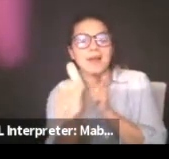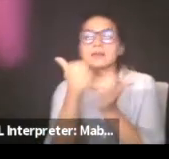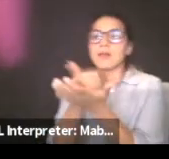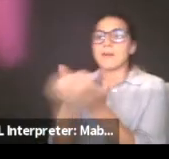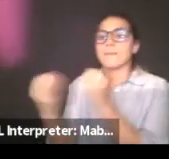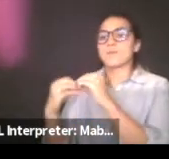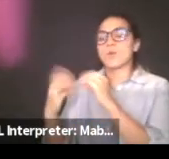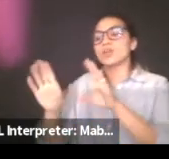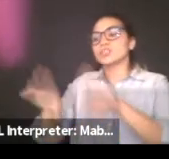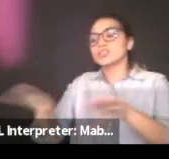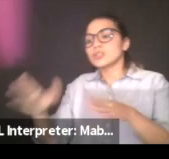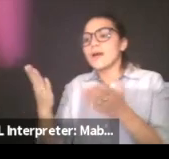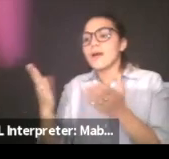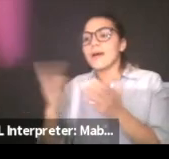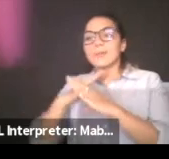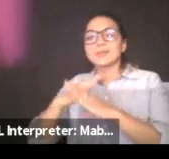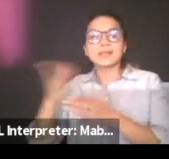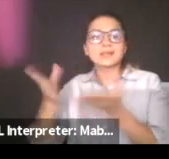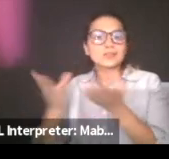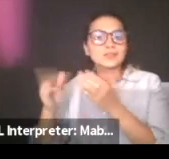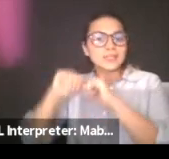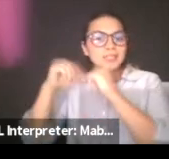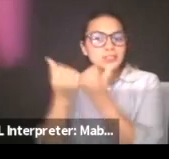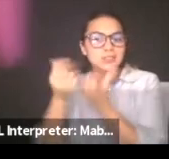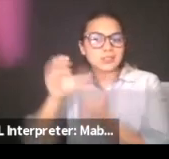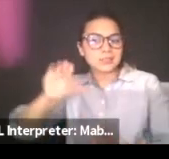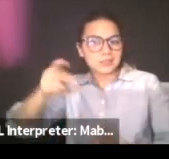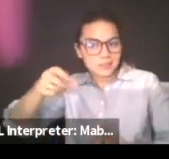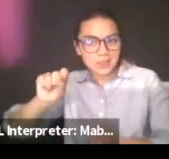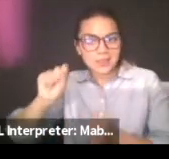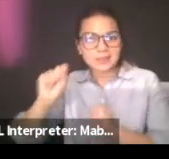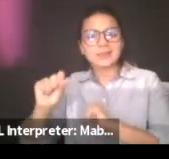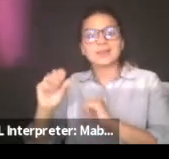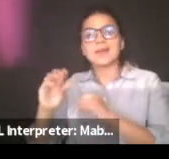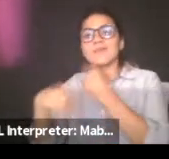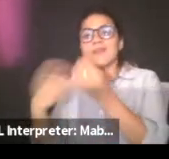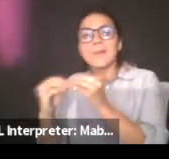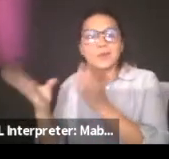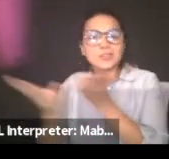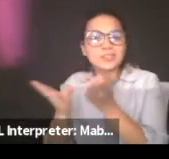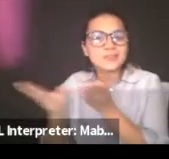then kind of increased the professionalization of the work and moved away from